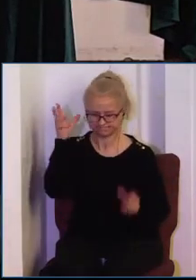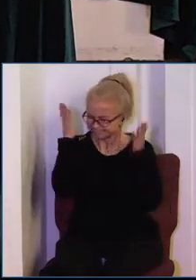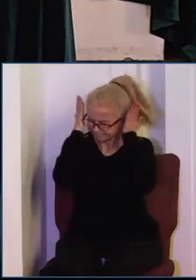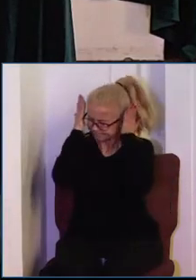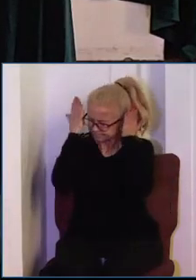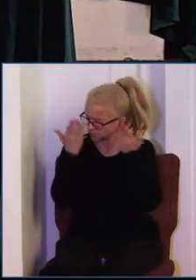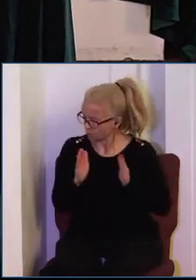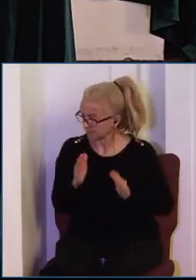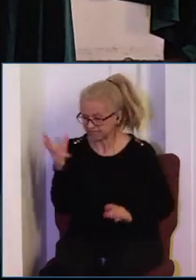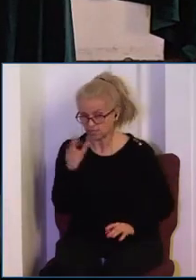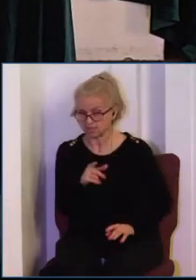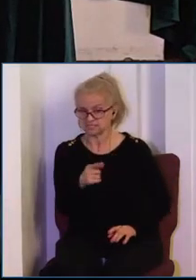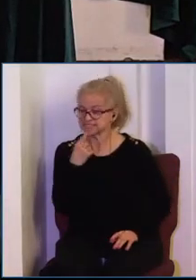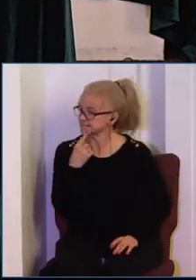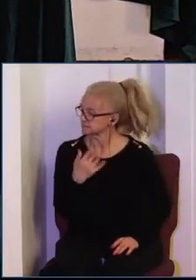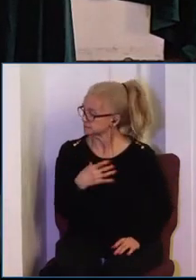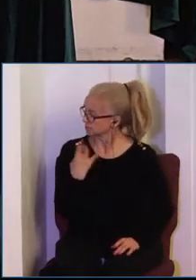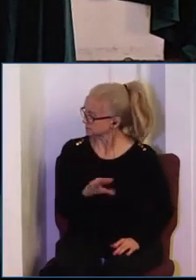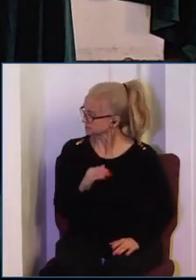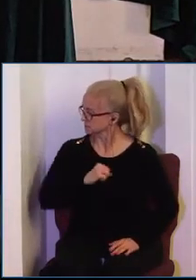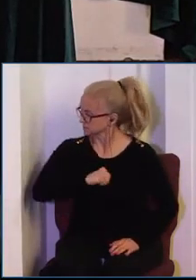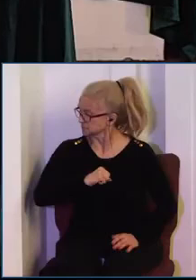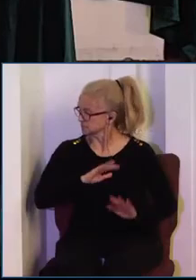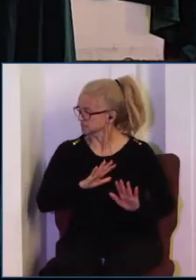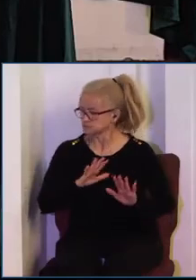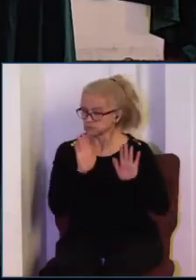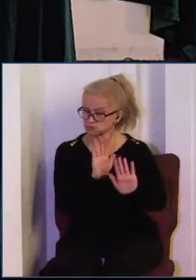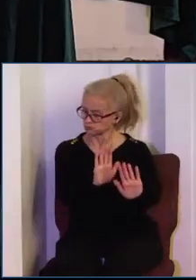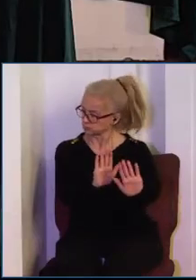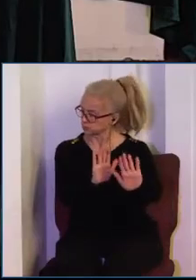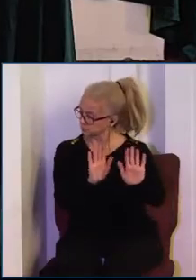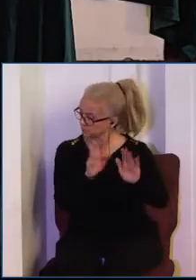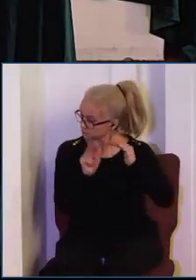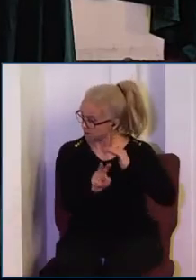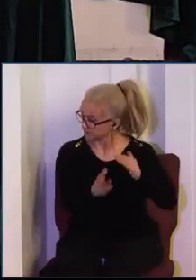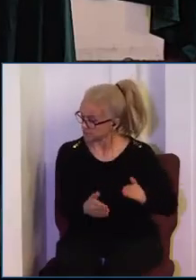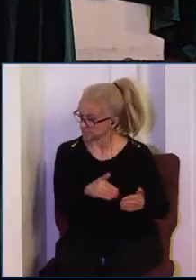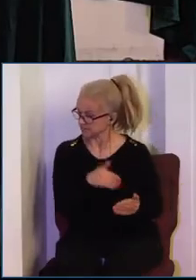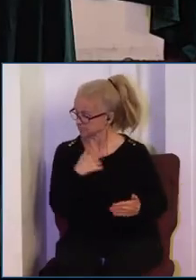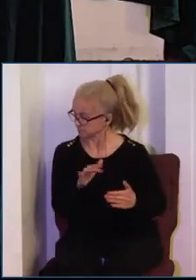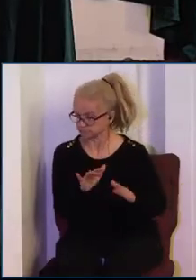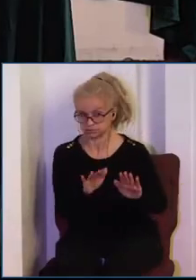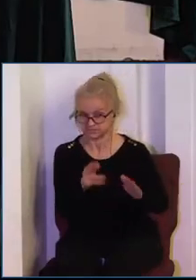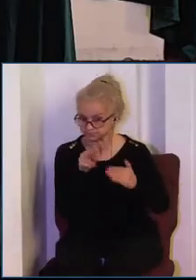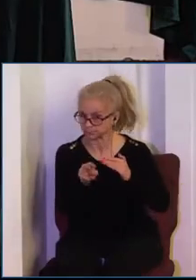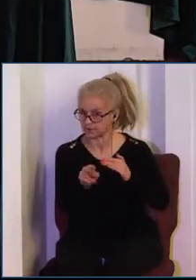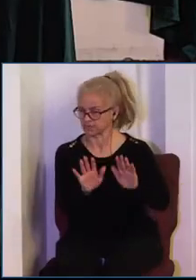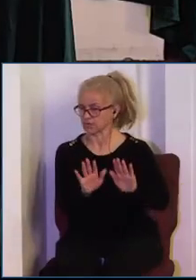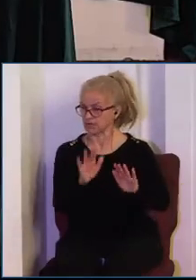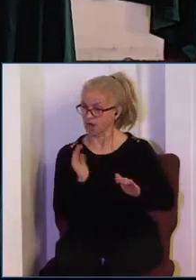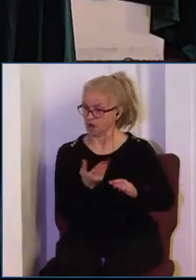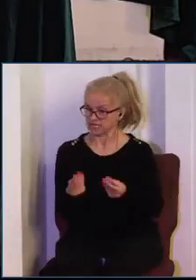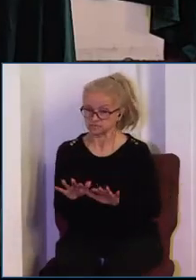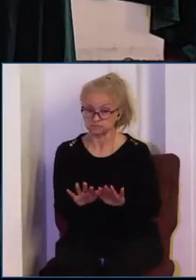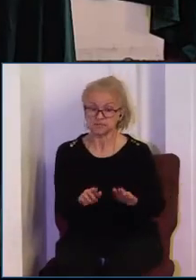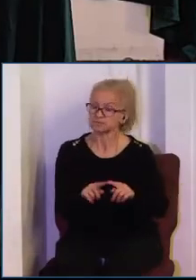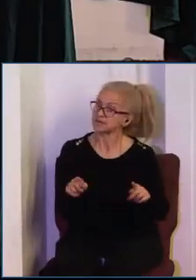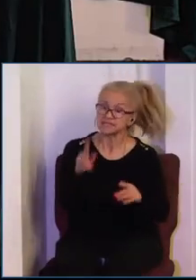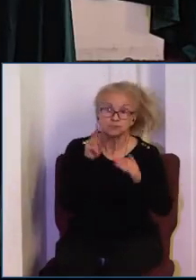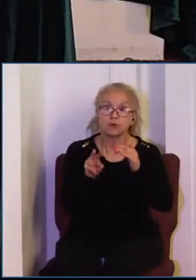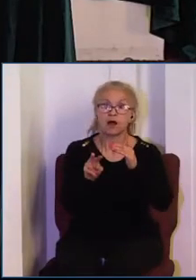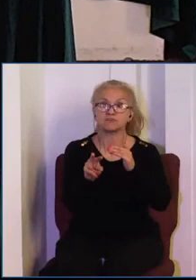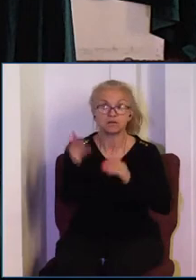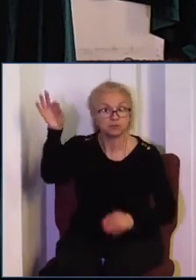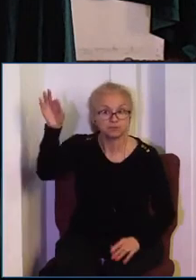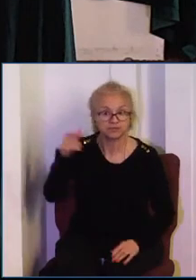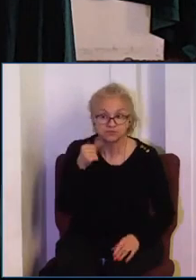they didn't want to hear what he had to say. They were like, ooh, he's prophesying against me, or he's prophesying against our land. He prophesied,